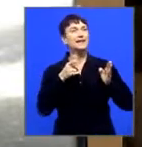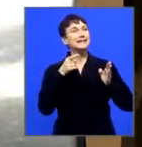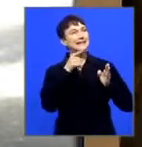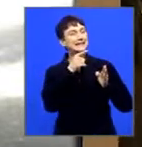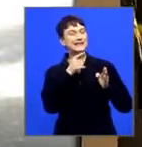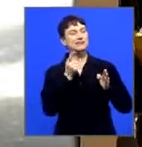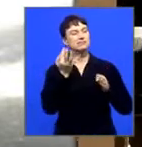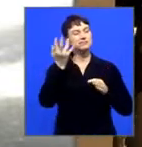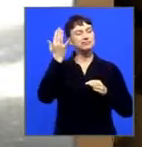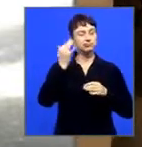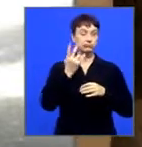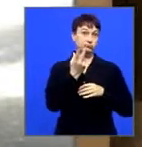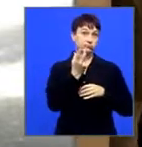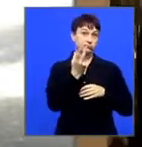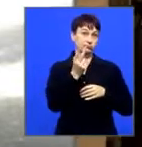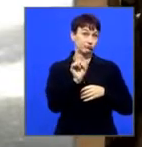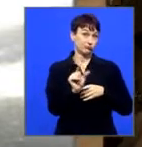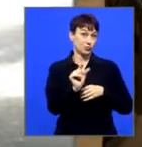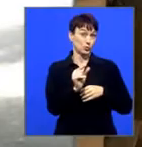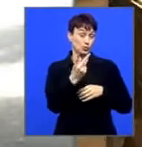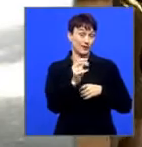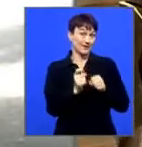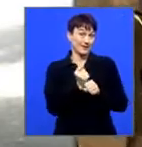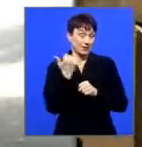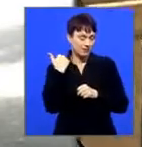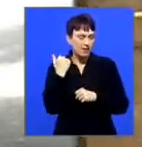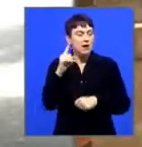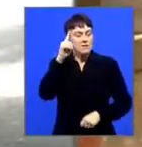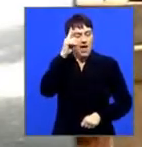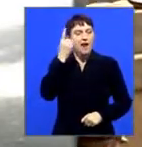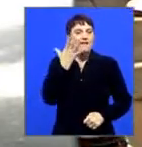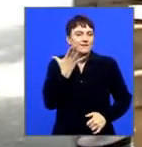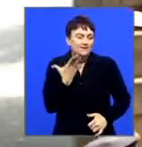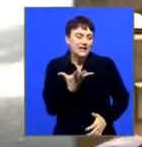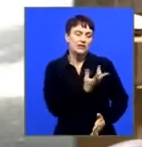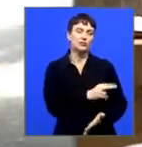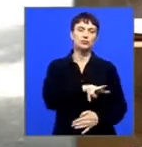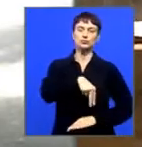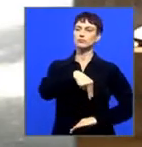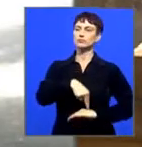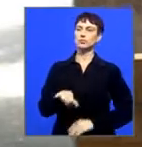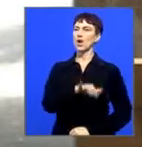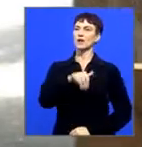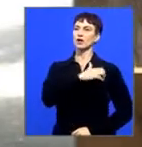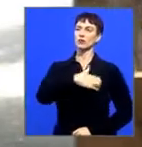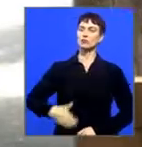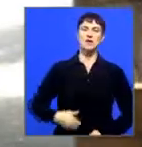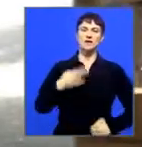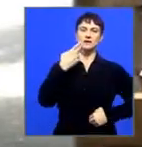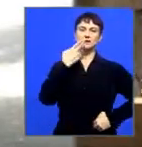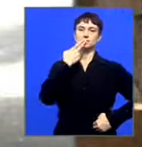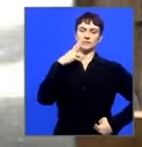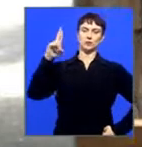black president. Now this is going up to the amphitheatre that has now been renamed after him, the